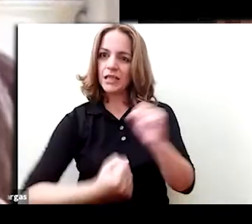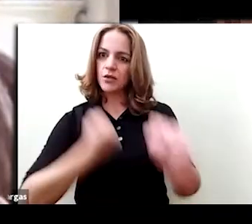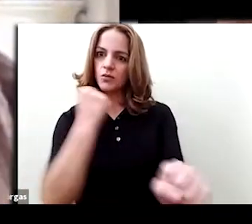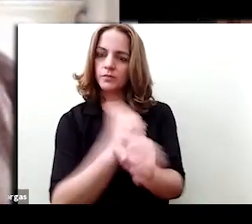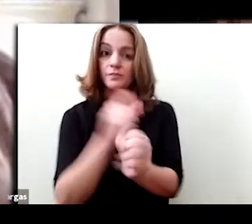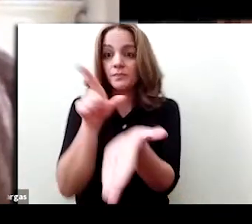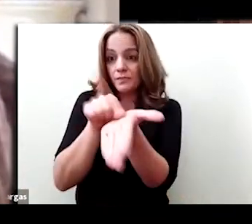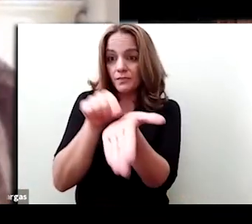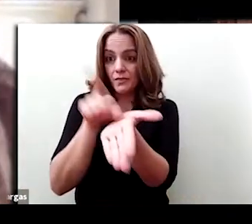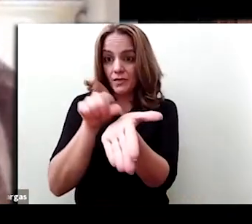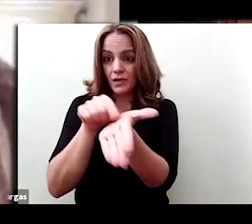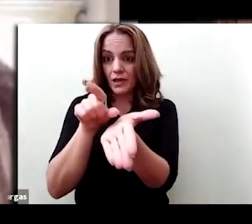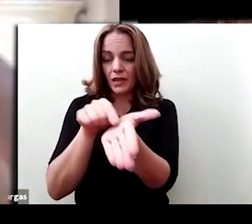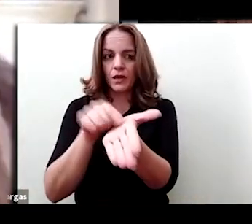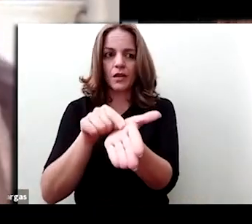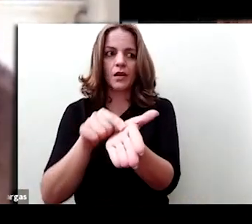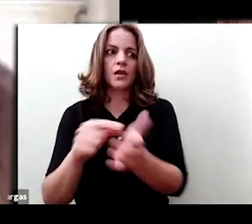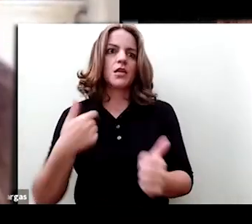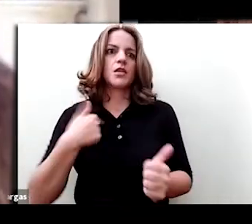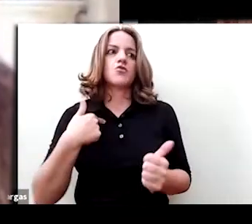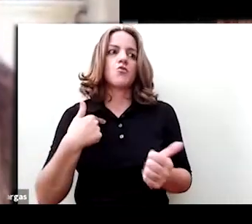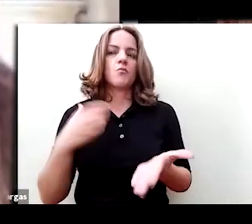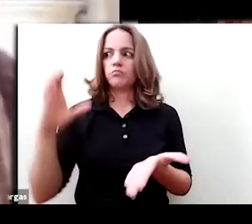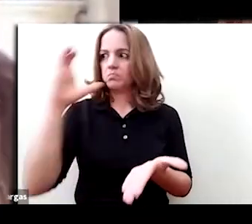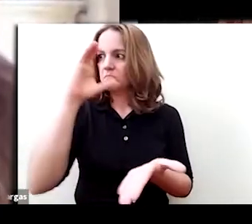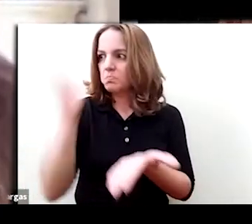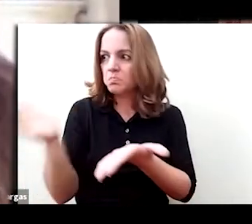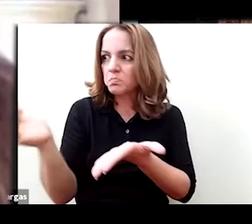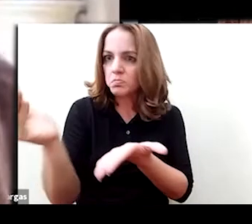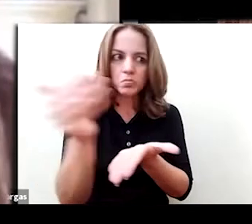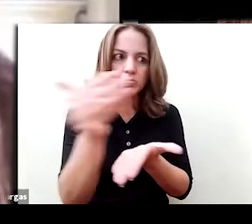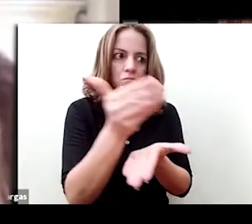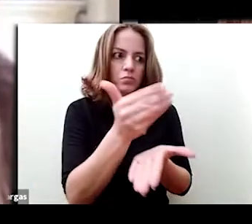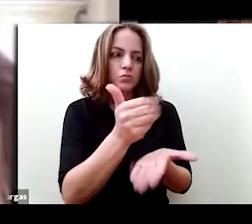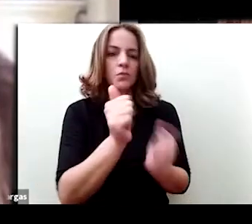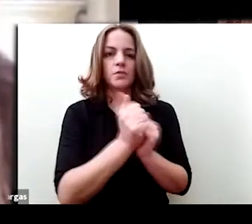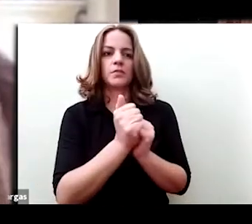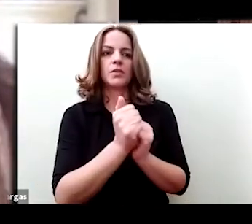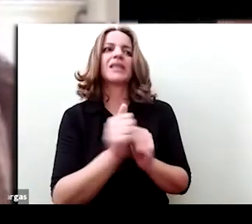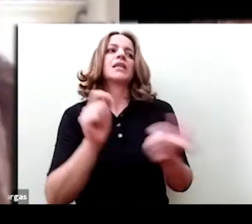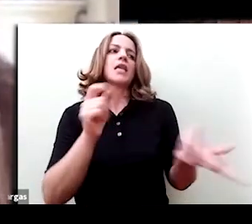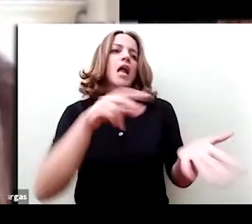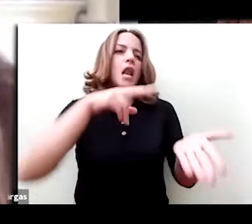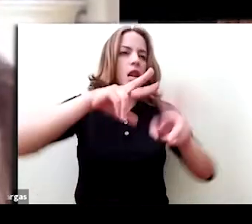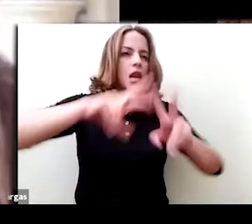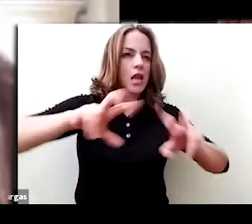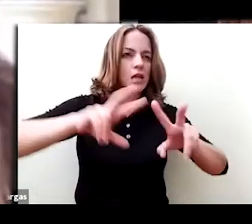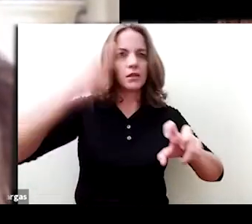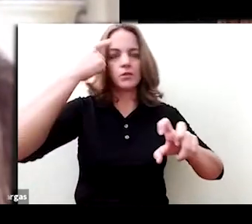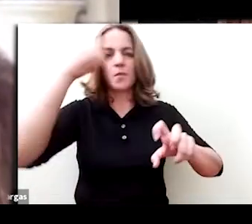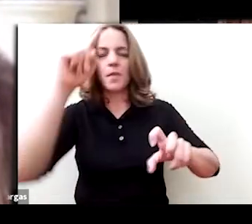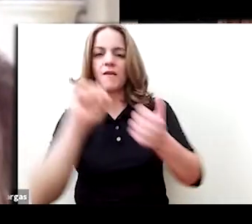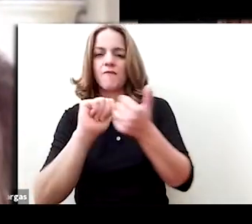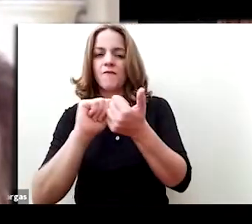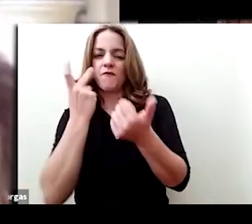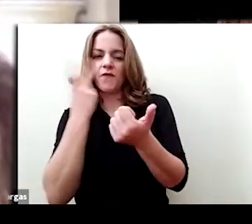many episodes were aired each season, because that can differ, right? So I needed to know how many, which ones were there to find out which ones we were